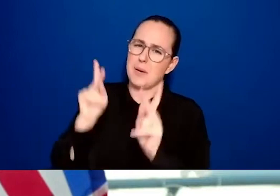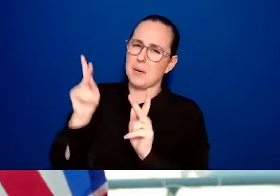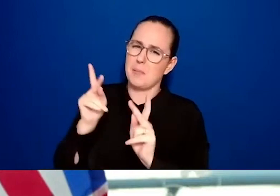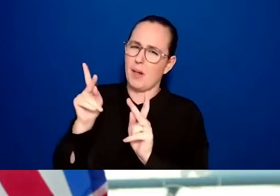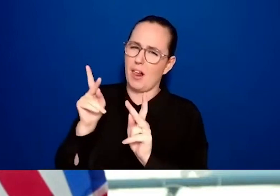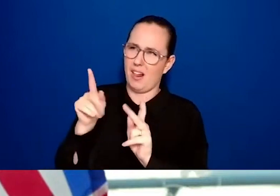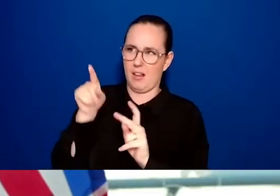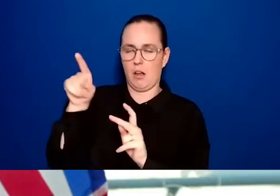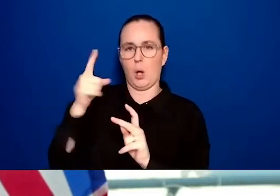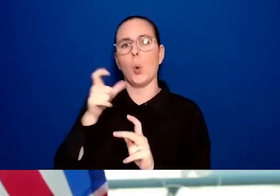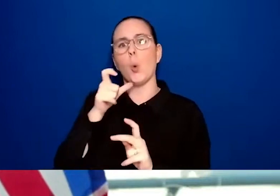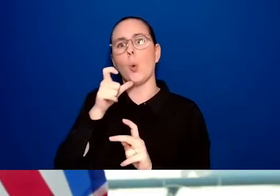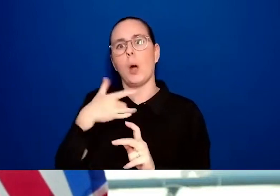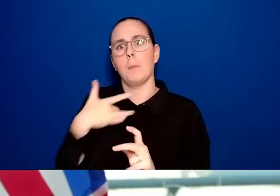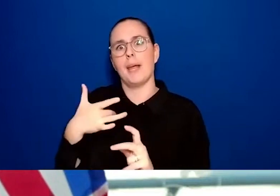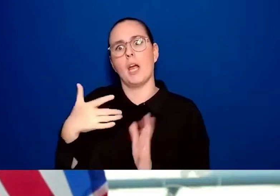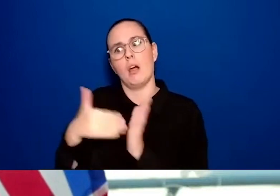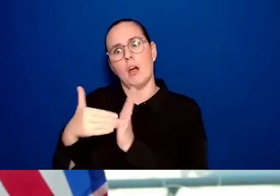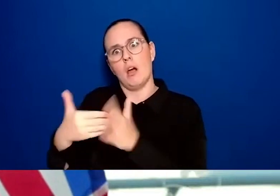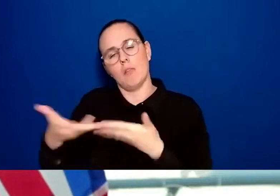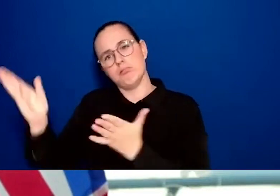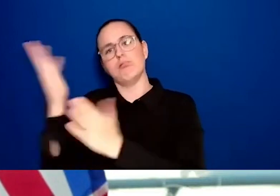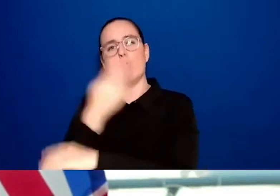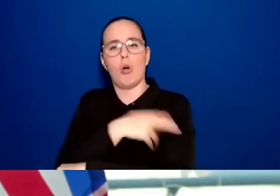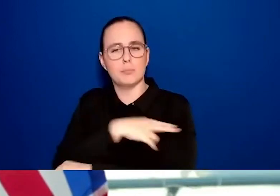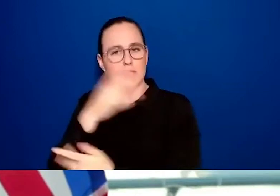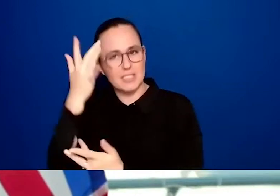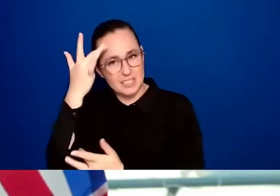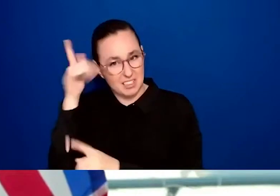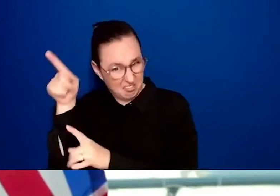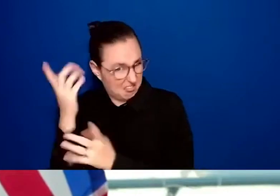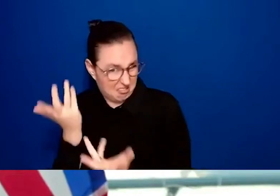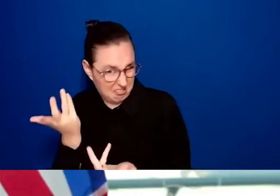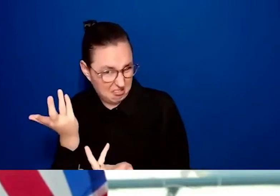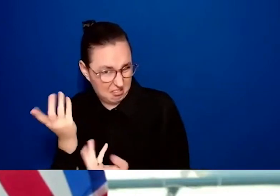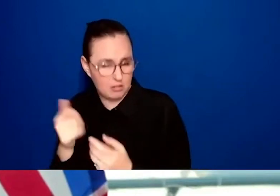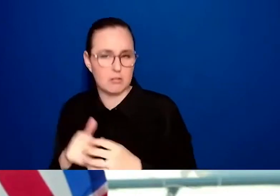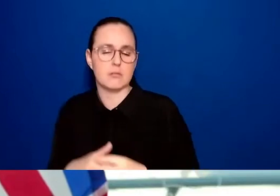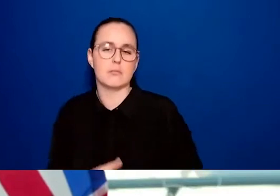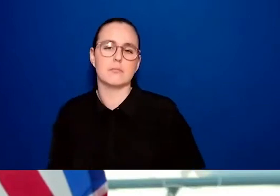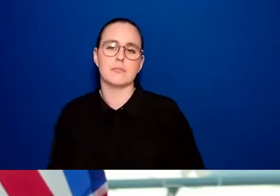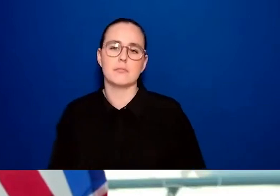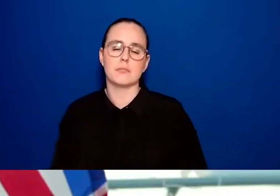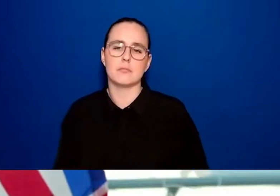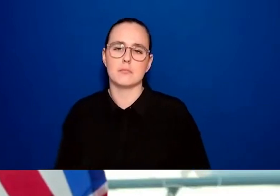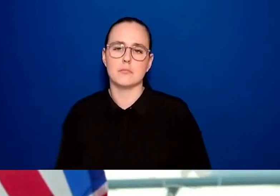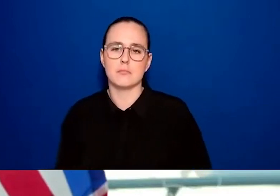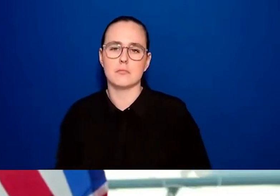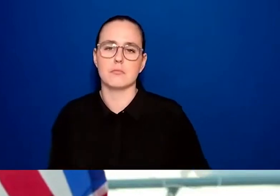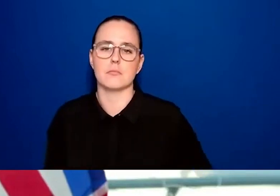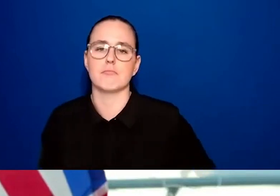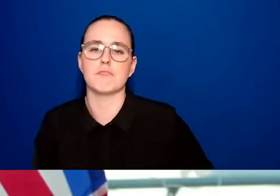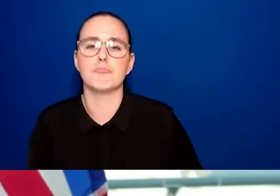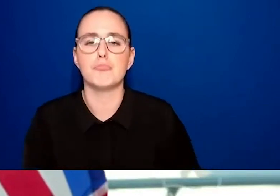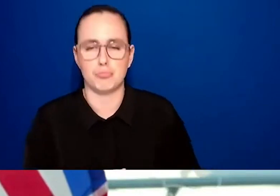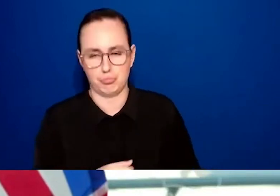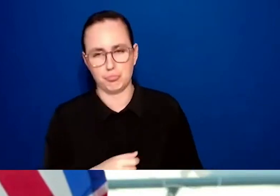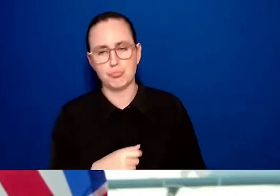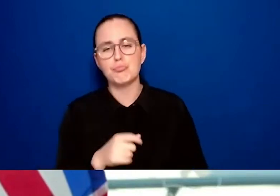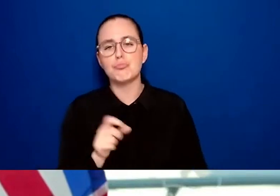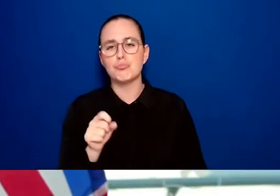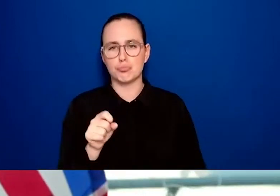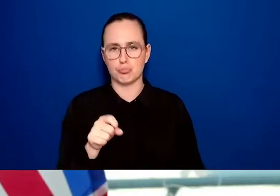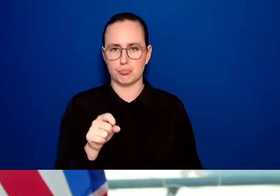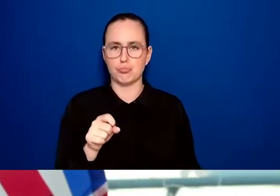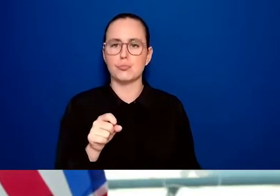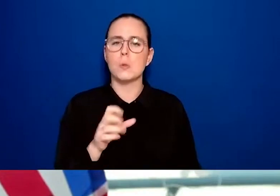is, if you get breakthrough, and the small percentage that do in older people, yes, they're more likely to